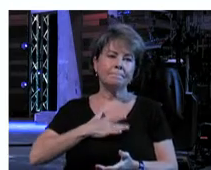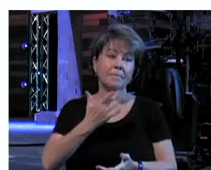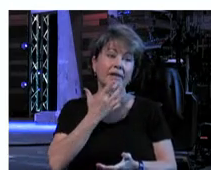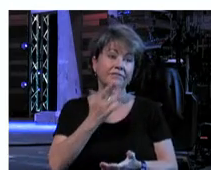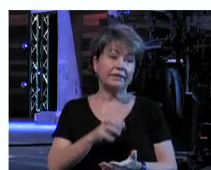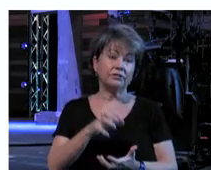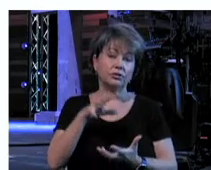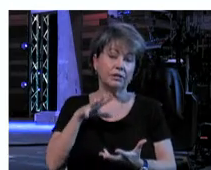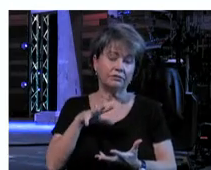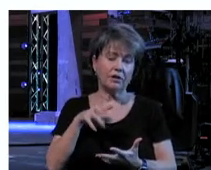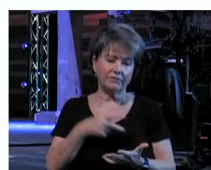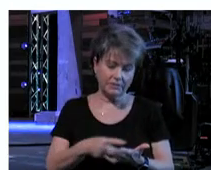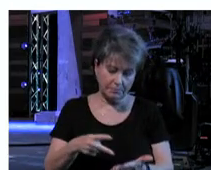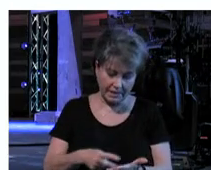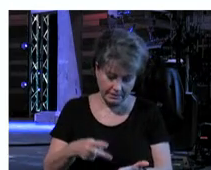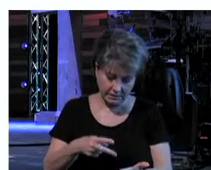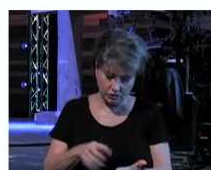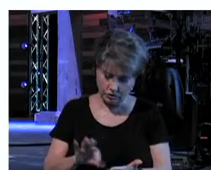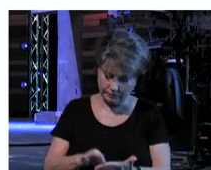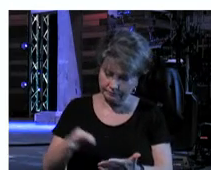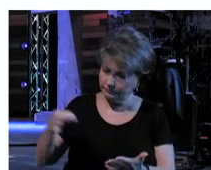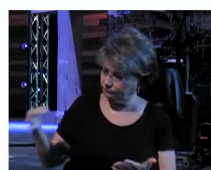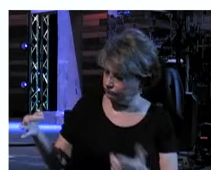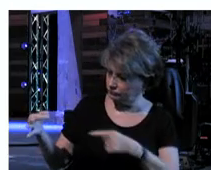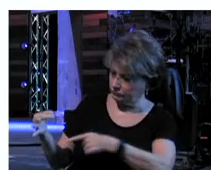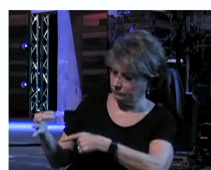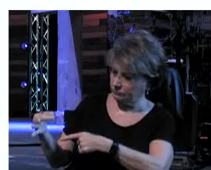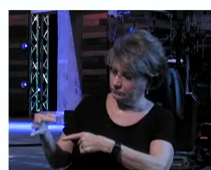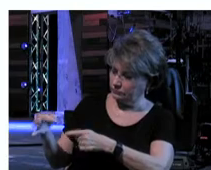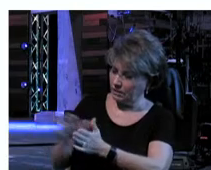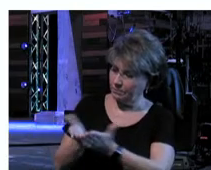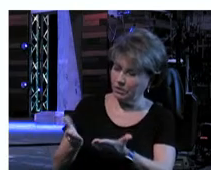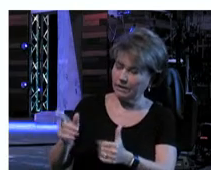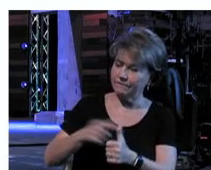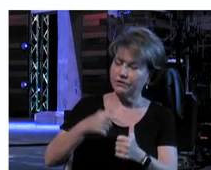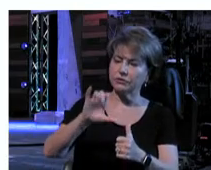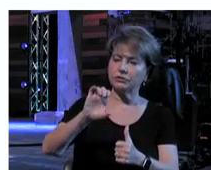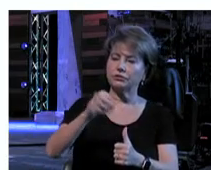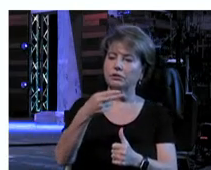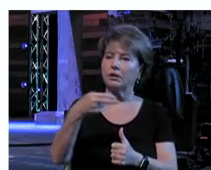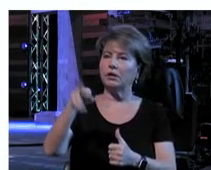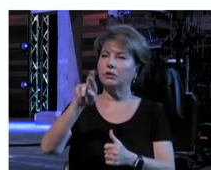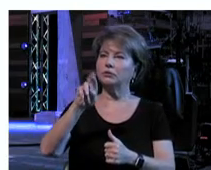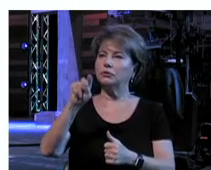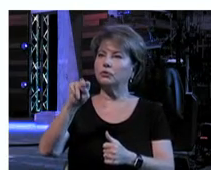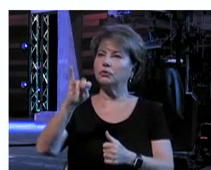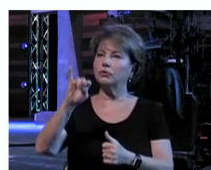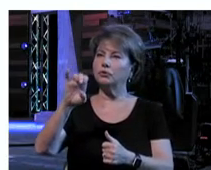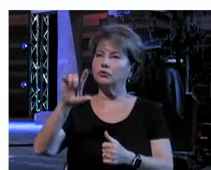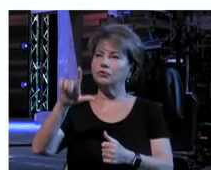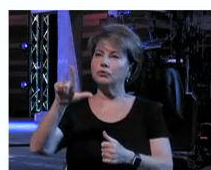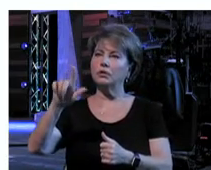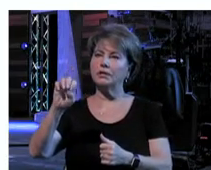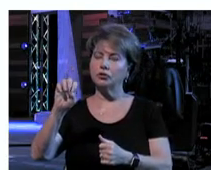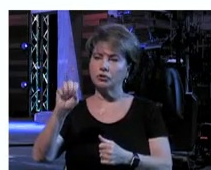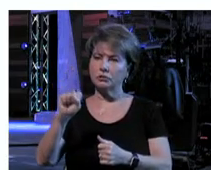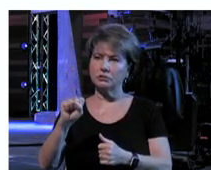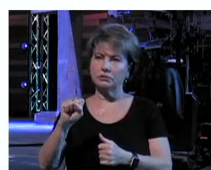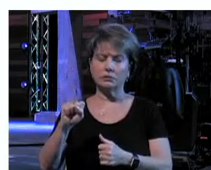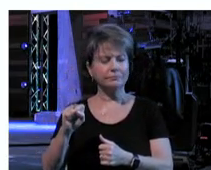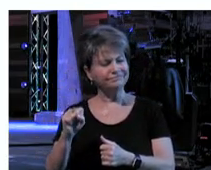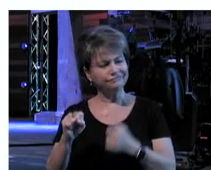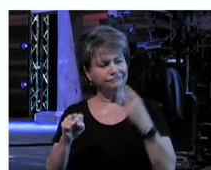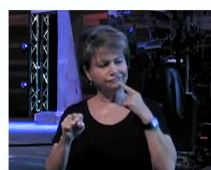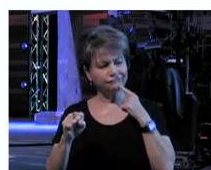generosity passage in the Bible. And it's found in the book of 1 Chronicles. And it's not a normal place you'd go to talk about generosity. But